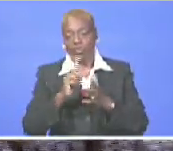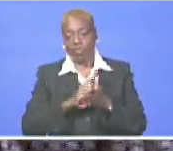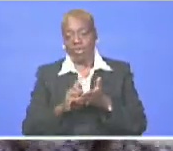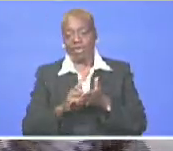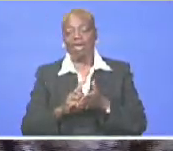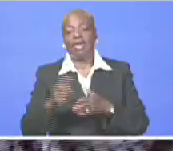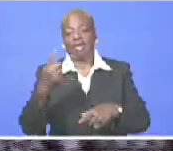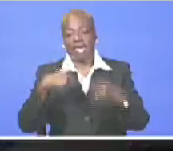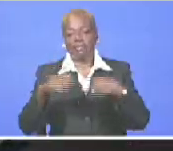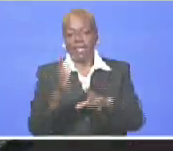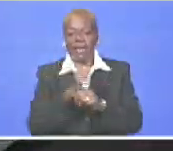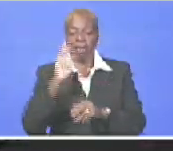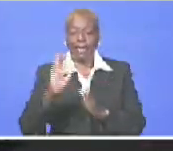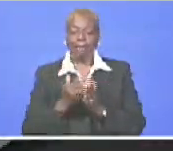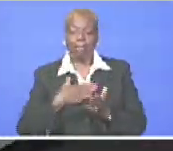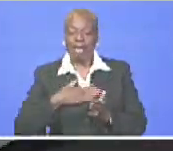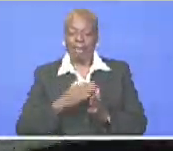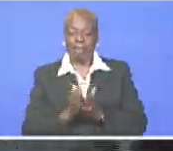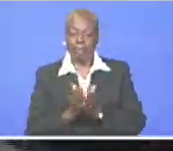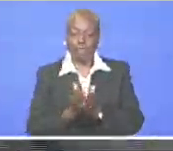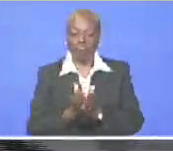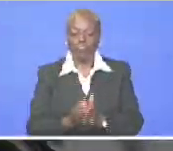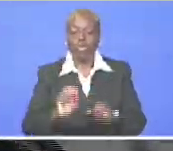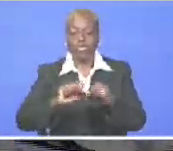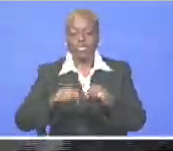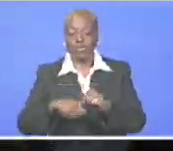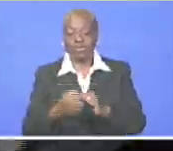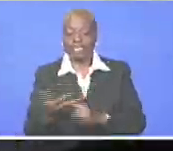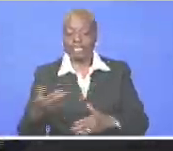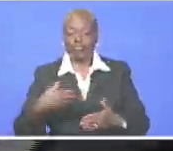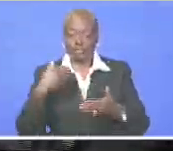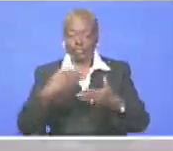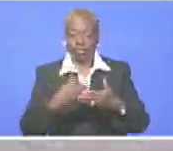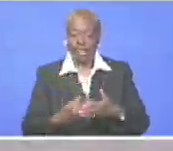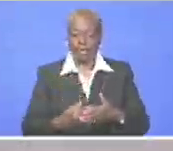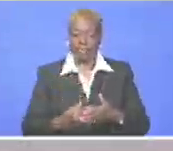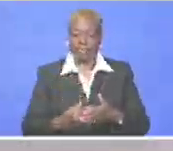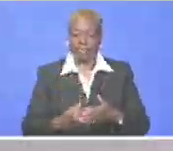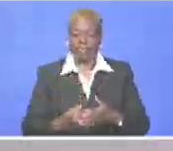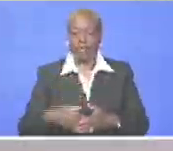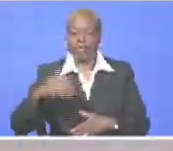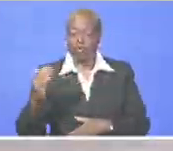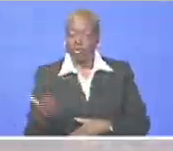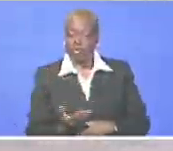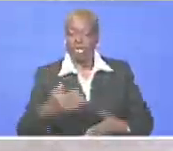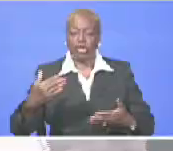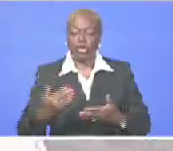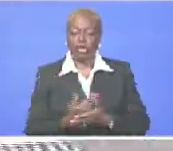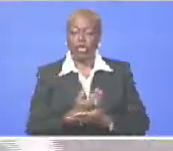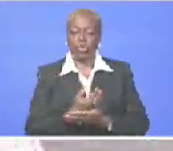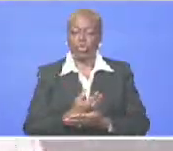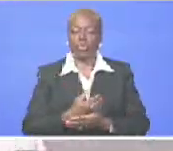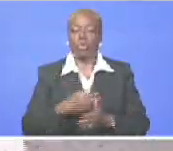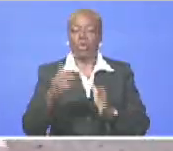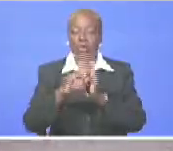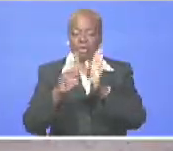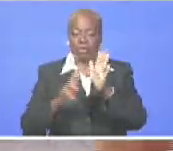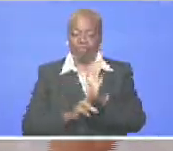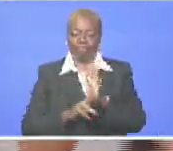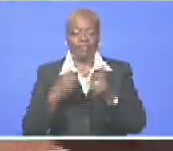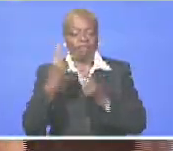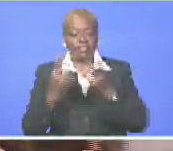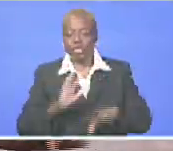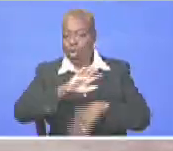we're very, very glad to be here. As soon as they arrived, they were greeted with new protocols. The visitors, all wearing masks, had their